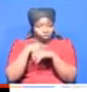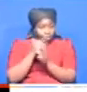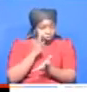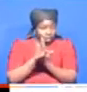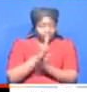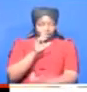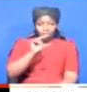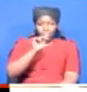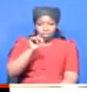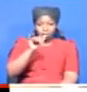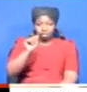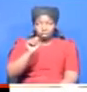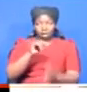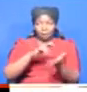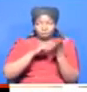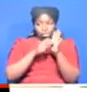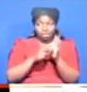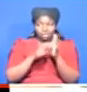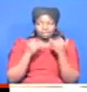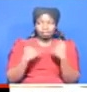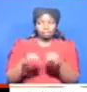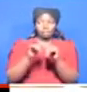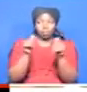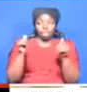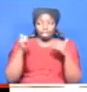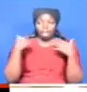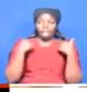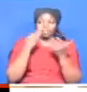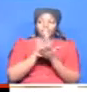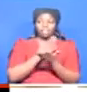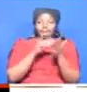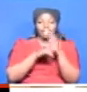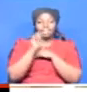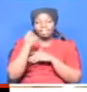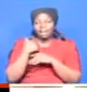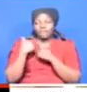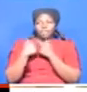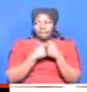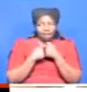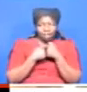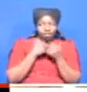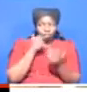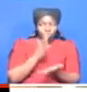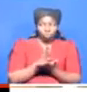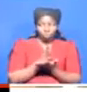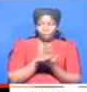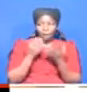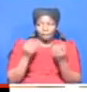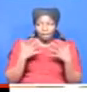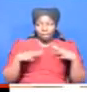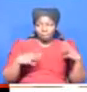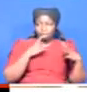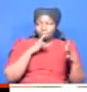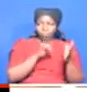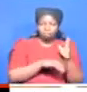Nzoia unatekelezwa. Sector health Kenya mzima imekuwa a challenge. In fact, ingawa watu wanasema ni Busia